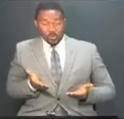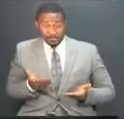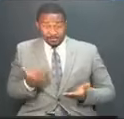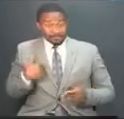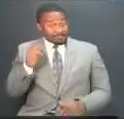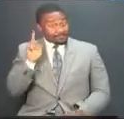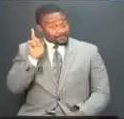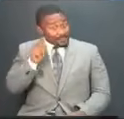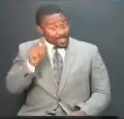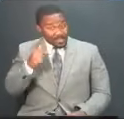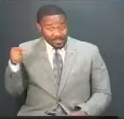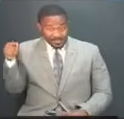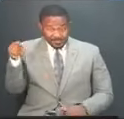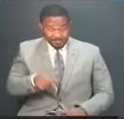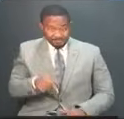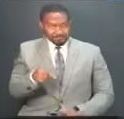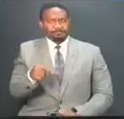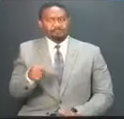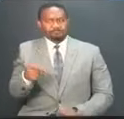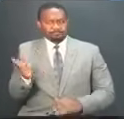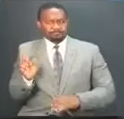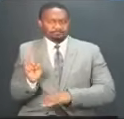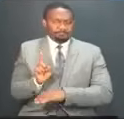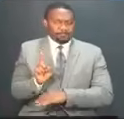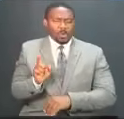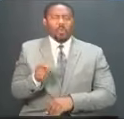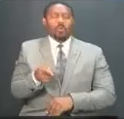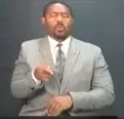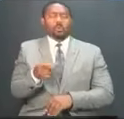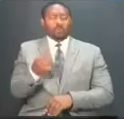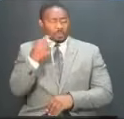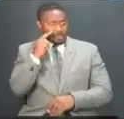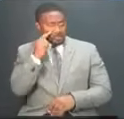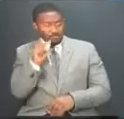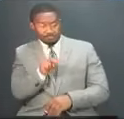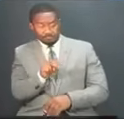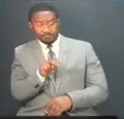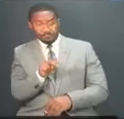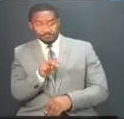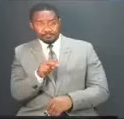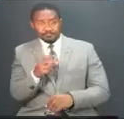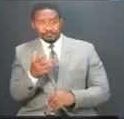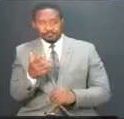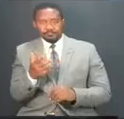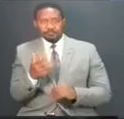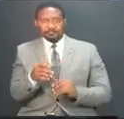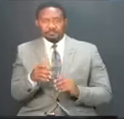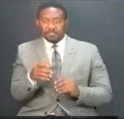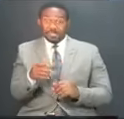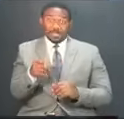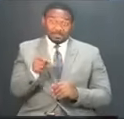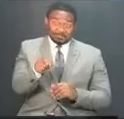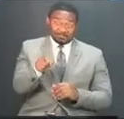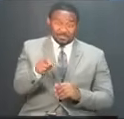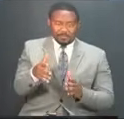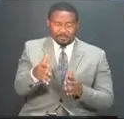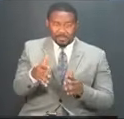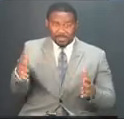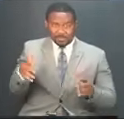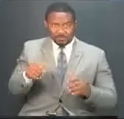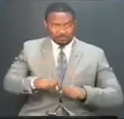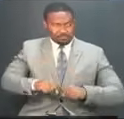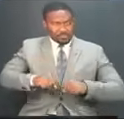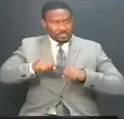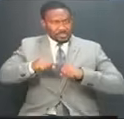in and I saw that the Majority Chief Whip was on his